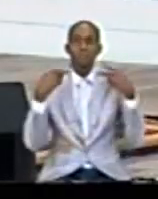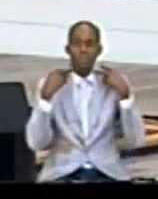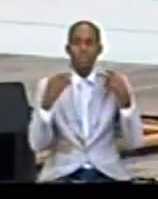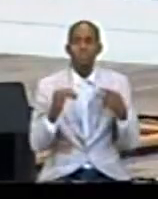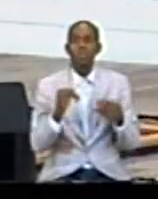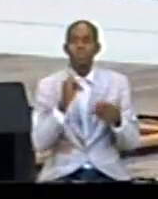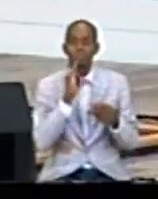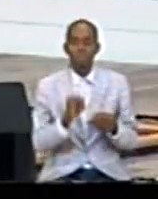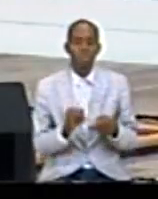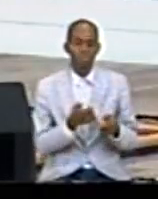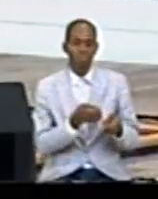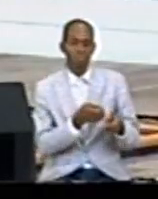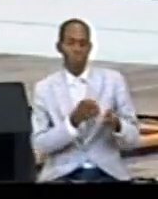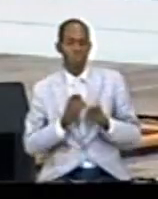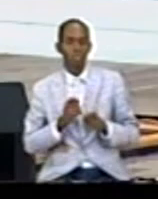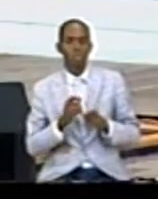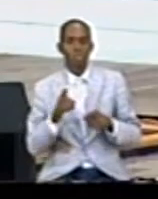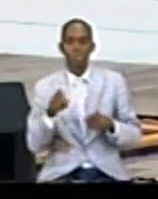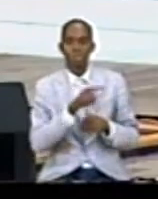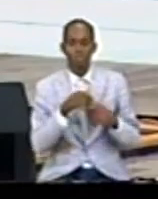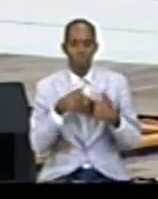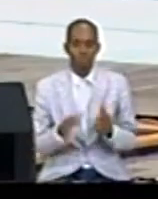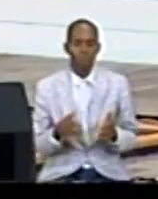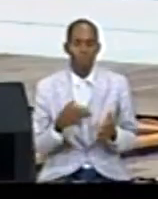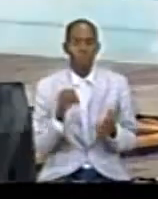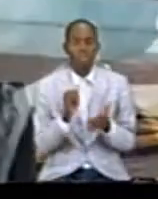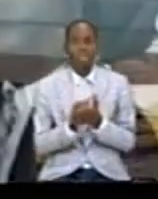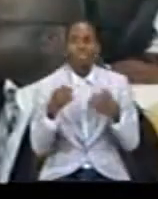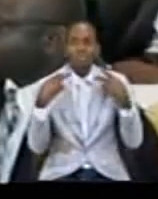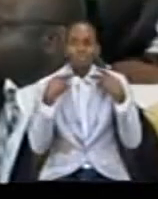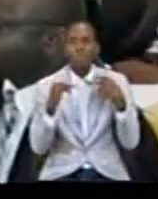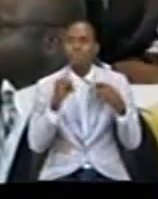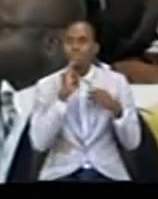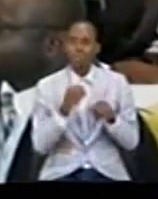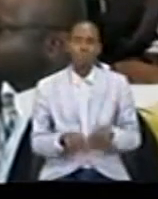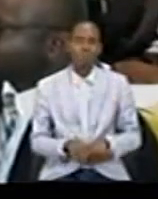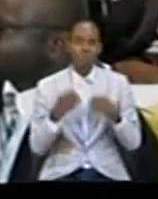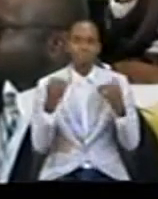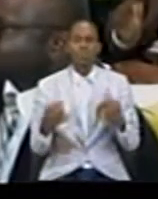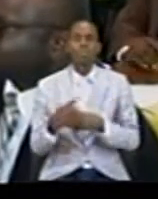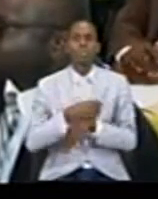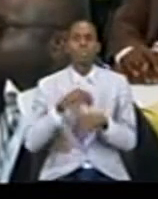it again. Your yoke is broken today in Jesus' name.